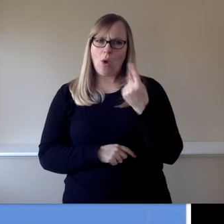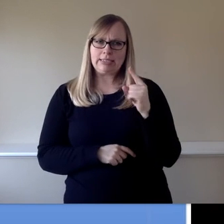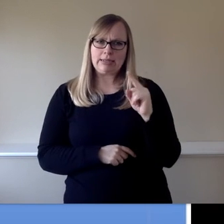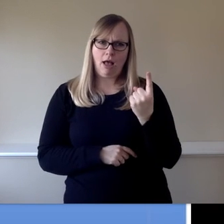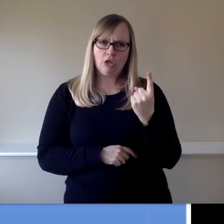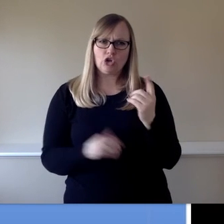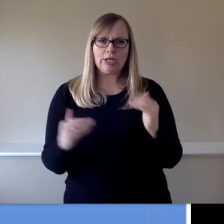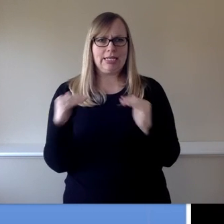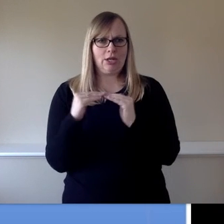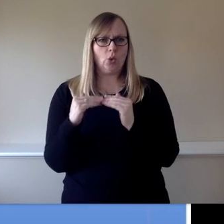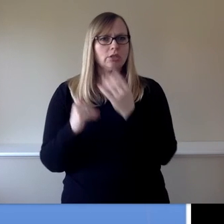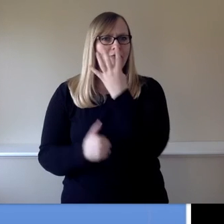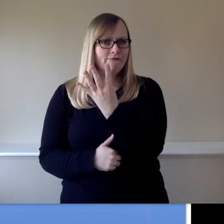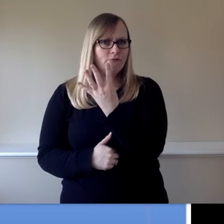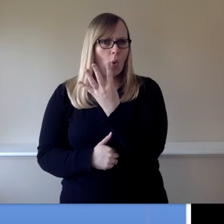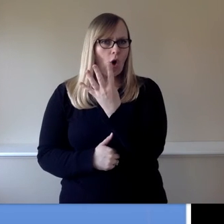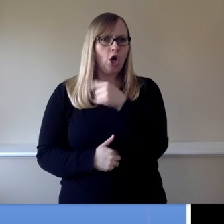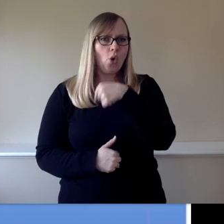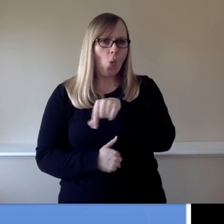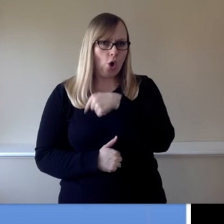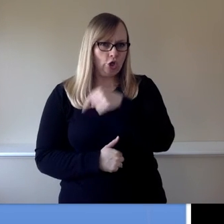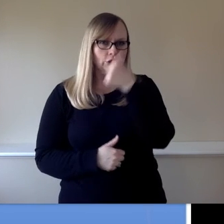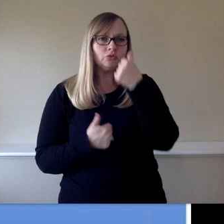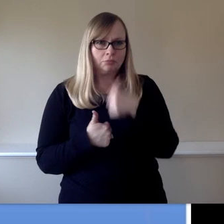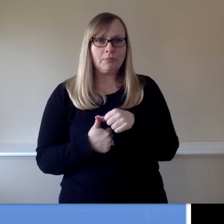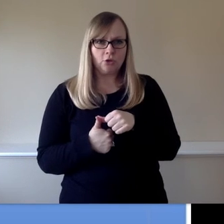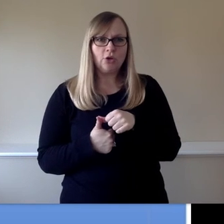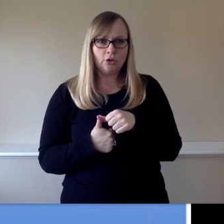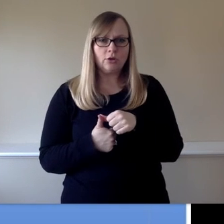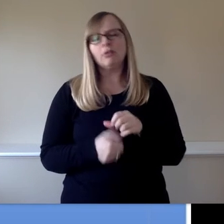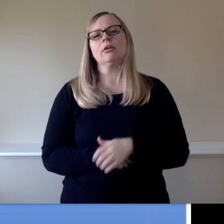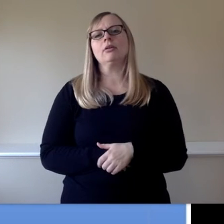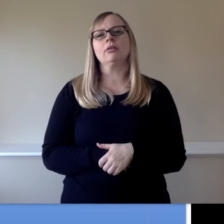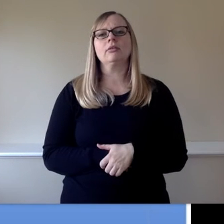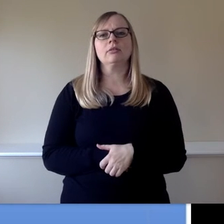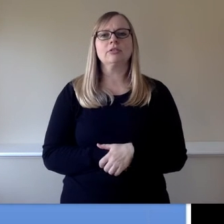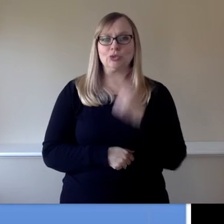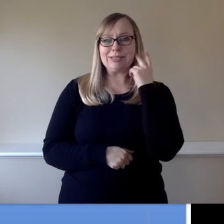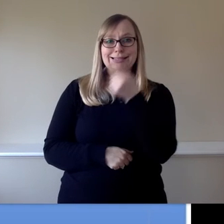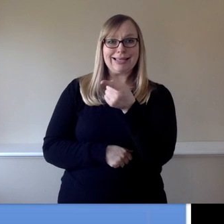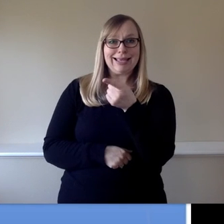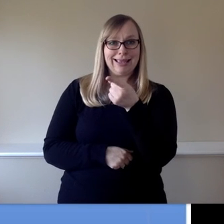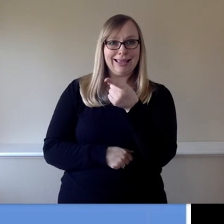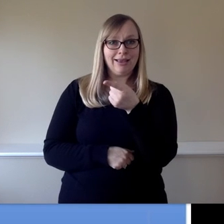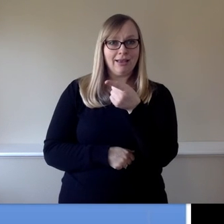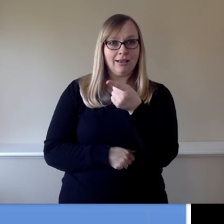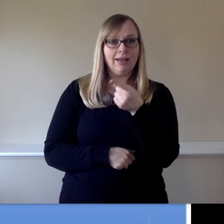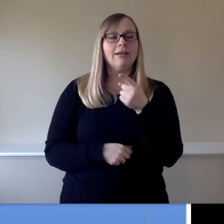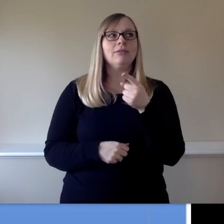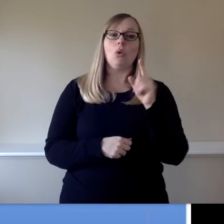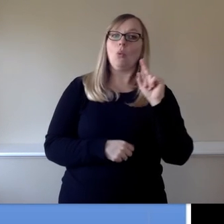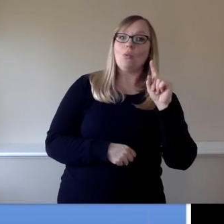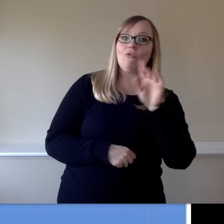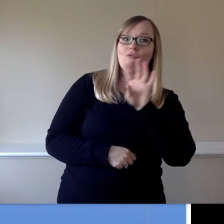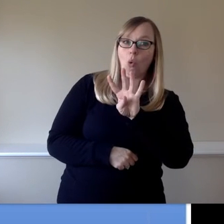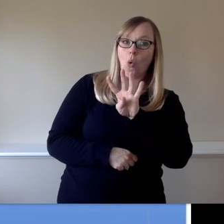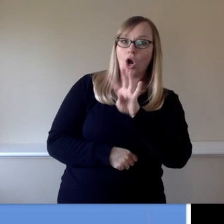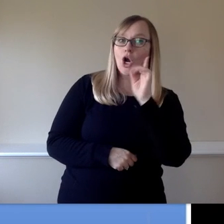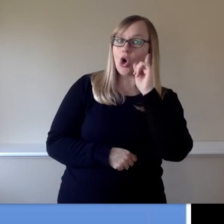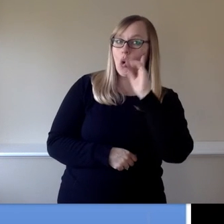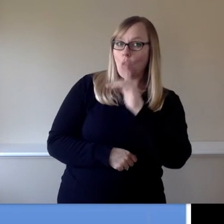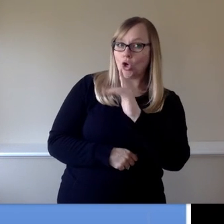A few days ago, you saw that. So you saw that it's 4 quarters make up $1. And remember, a quarter is sort of